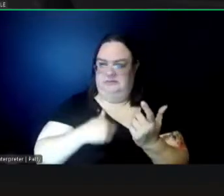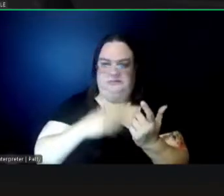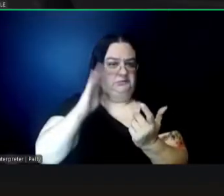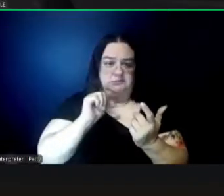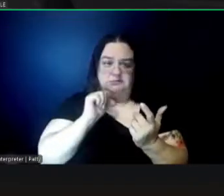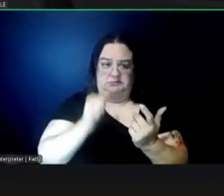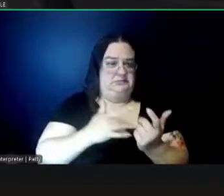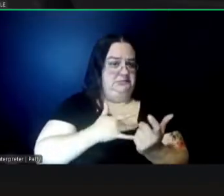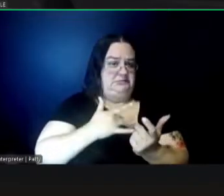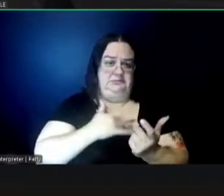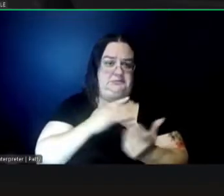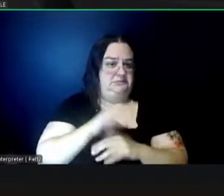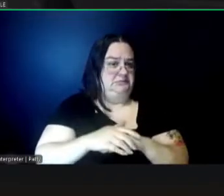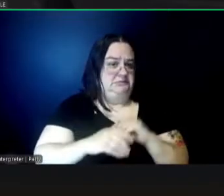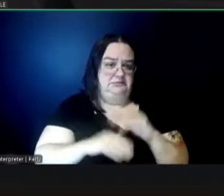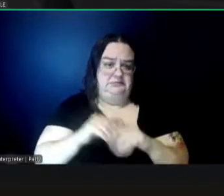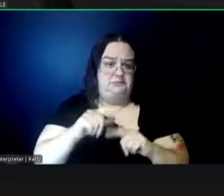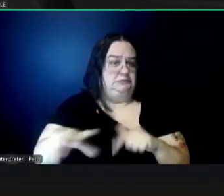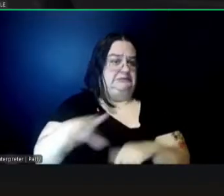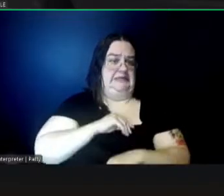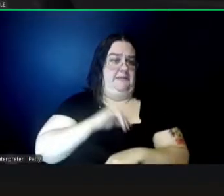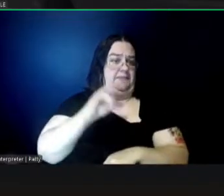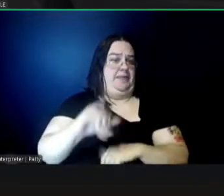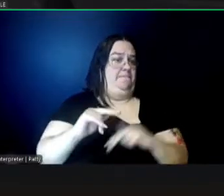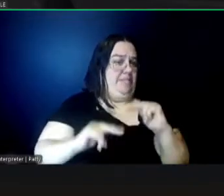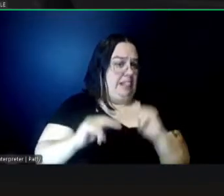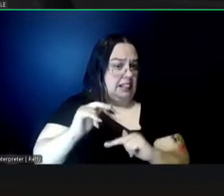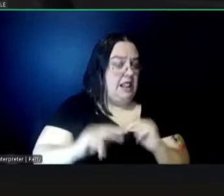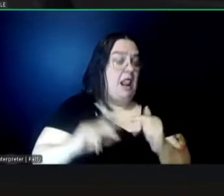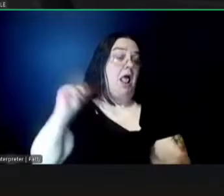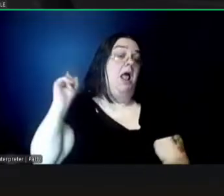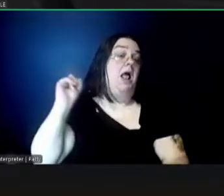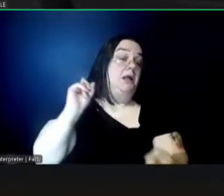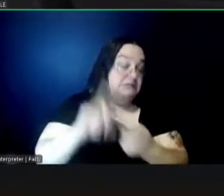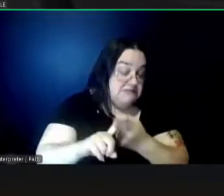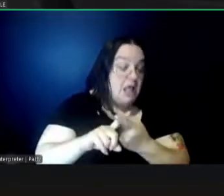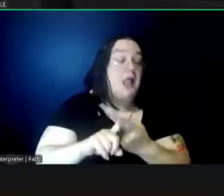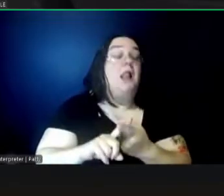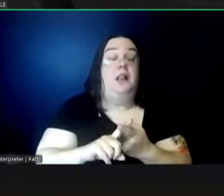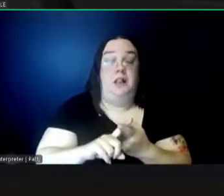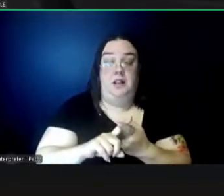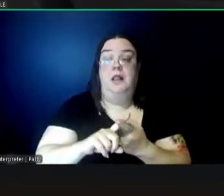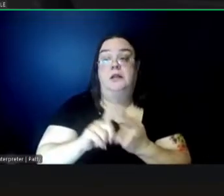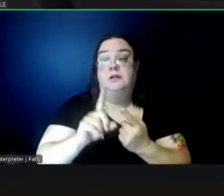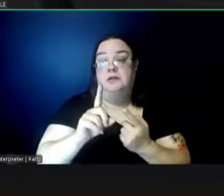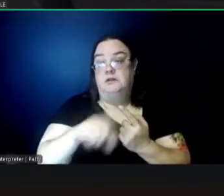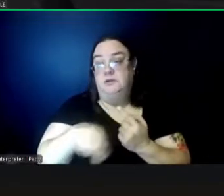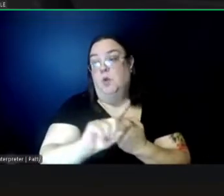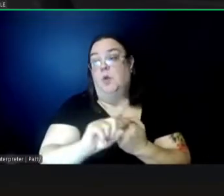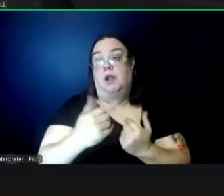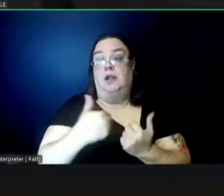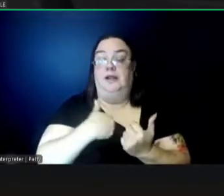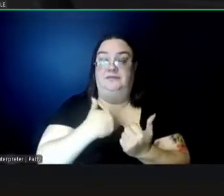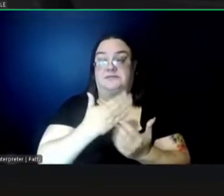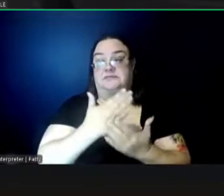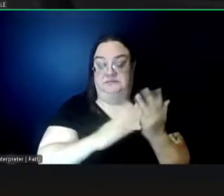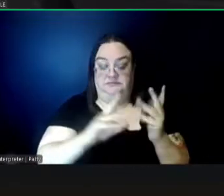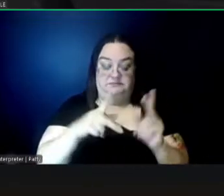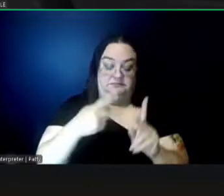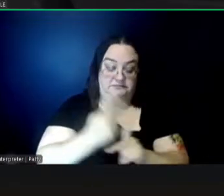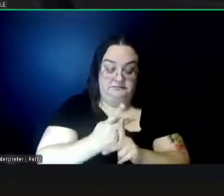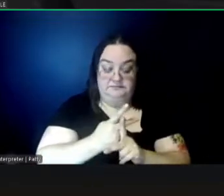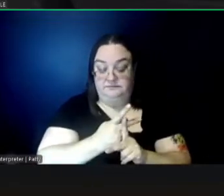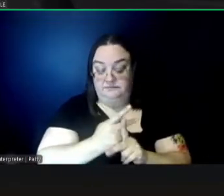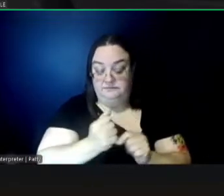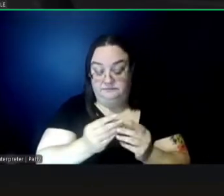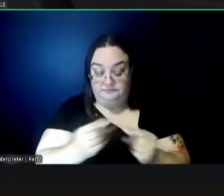accepting that building until you all had some type of solution that CPJ and